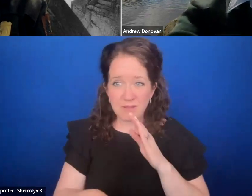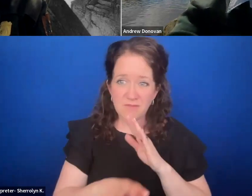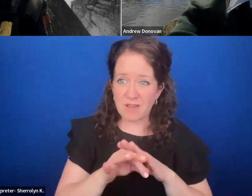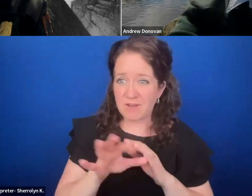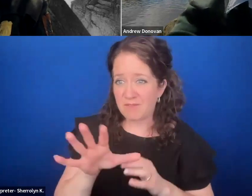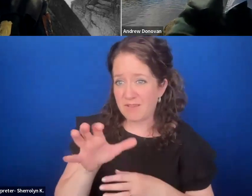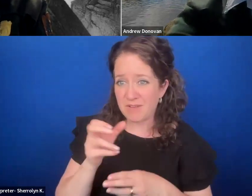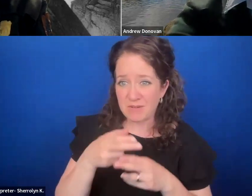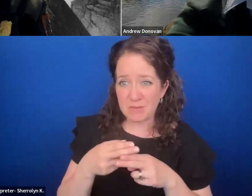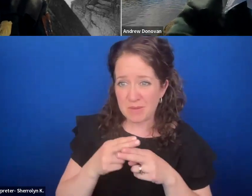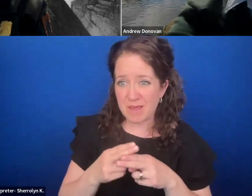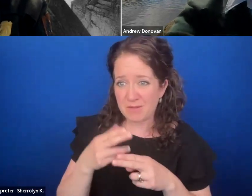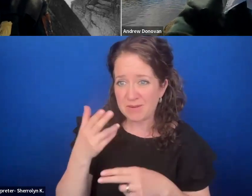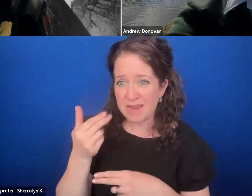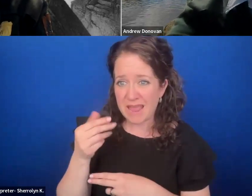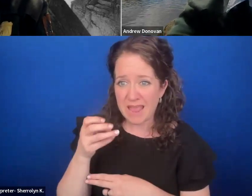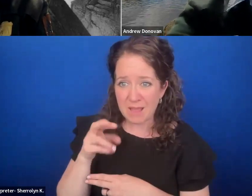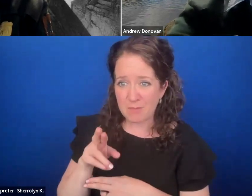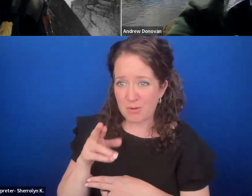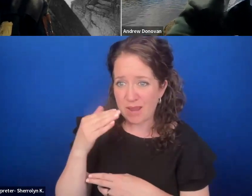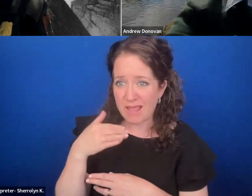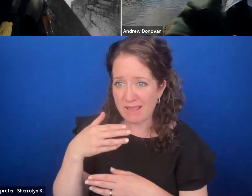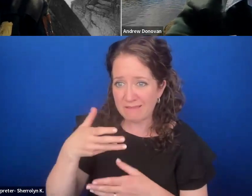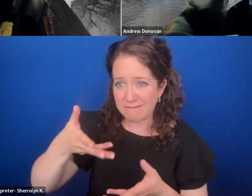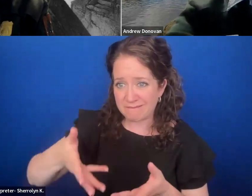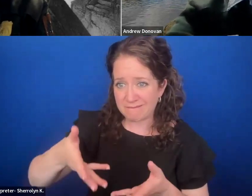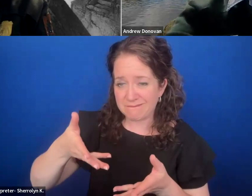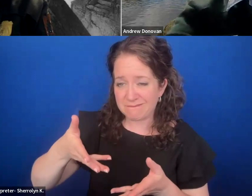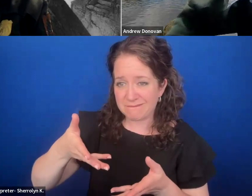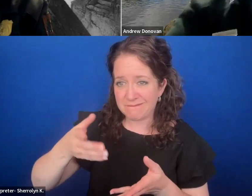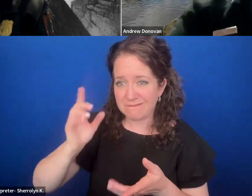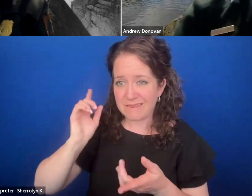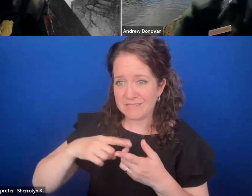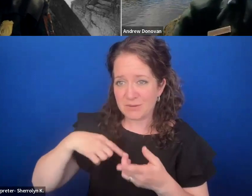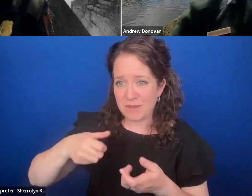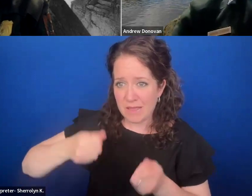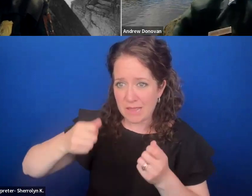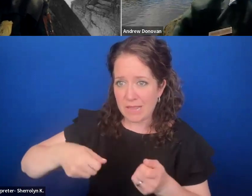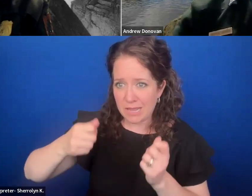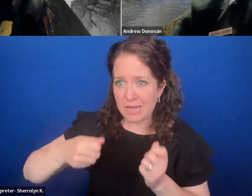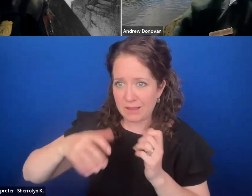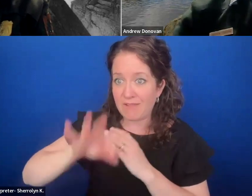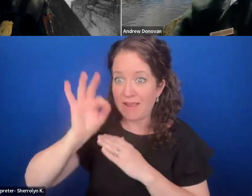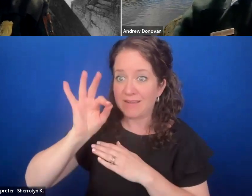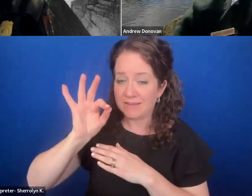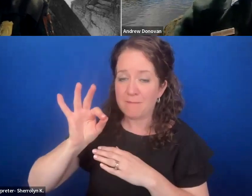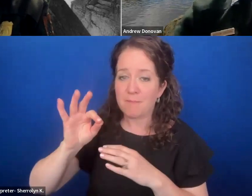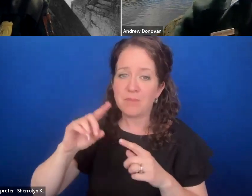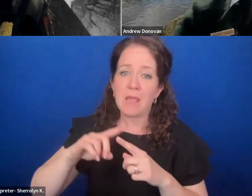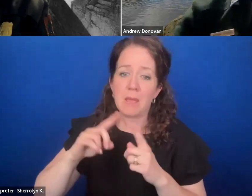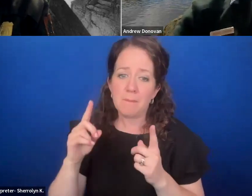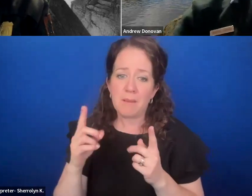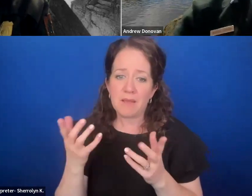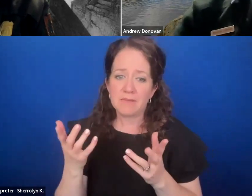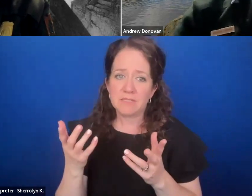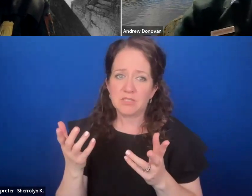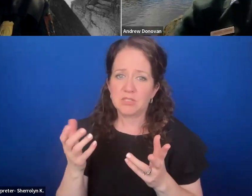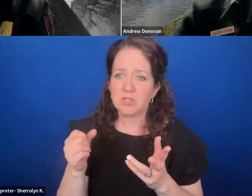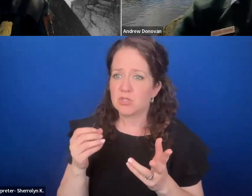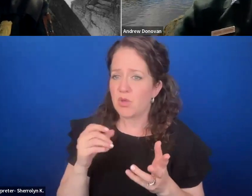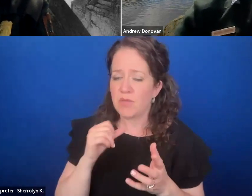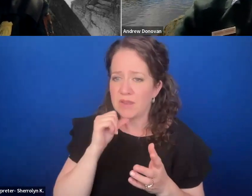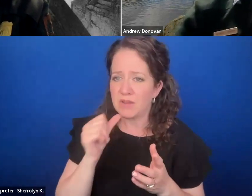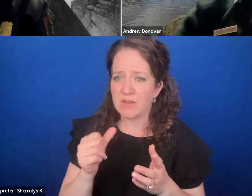on site until it's uncovered again. So this is not going to get relit.